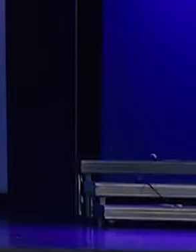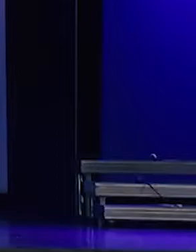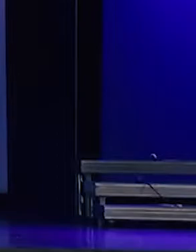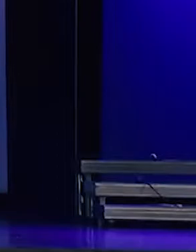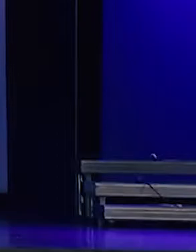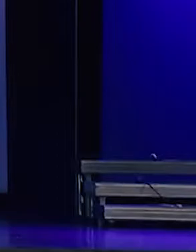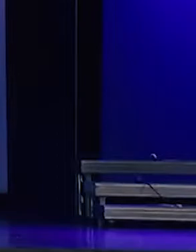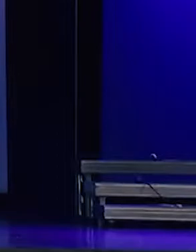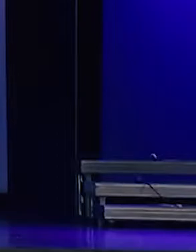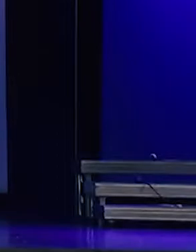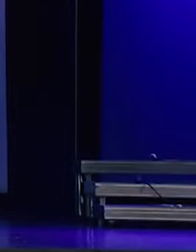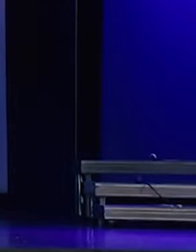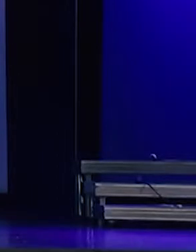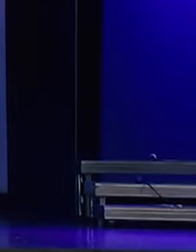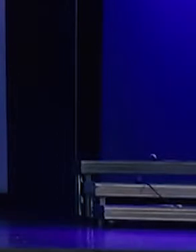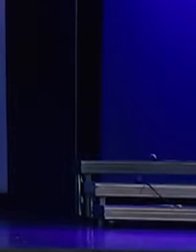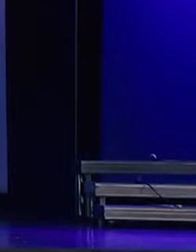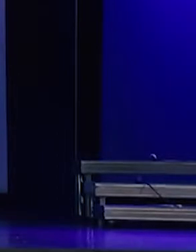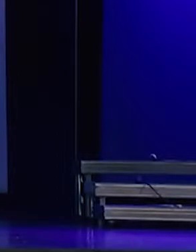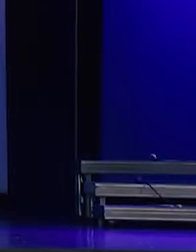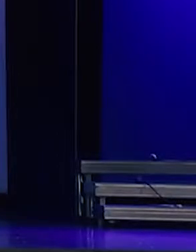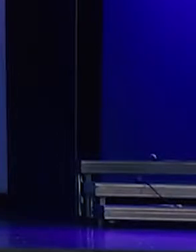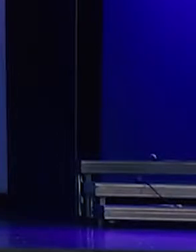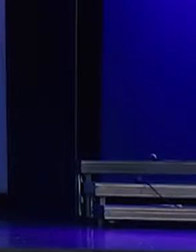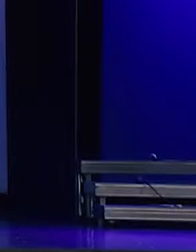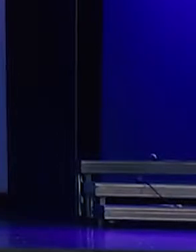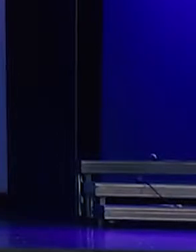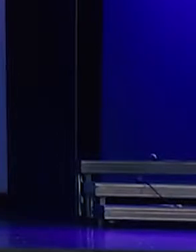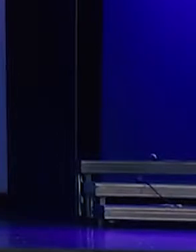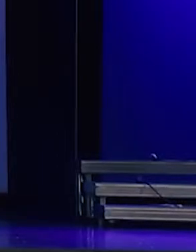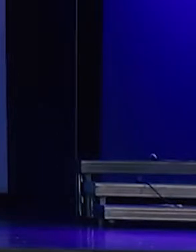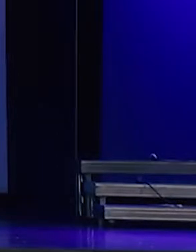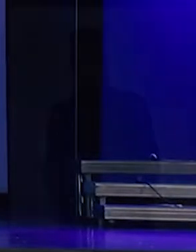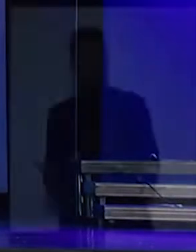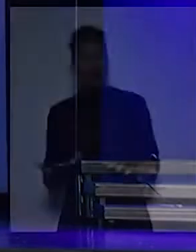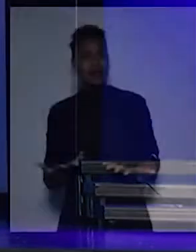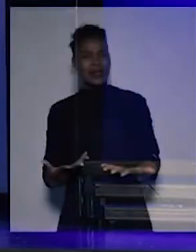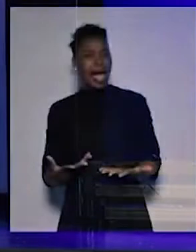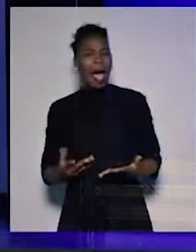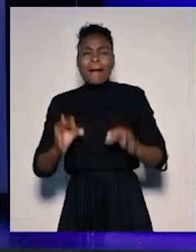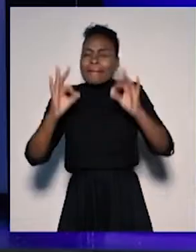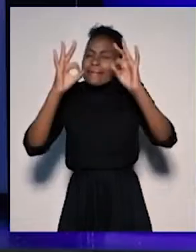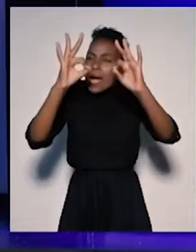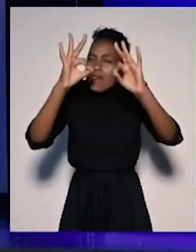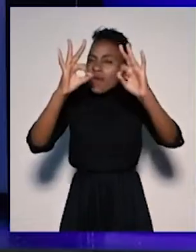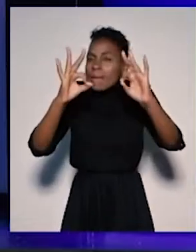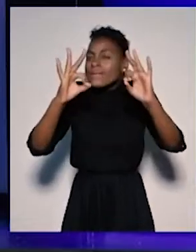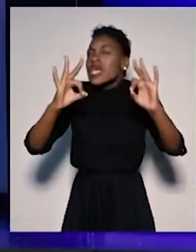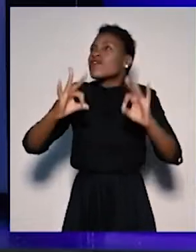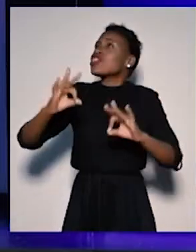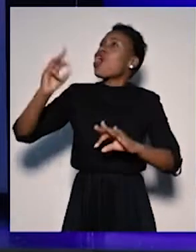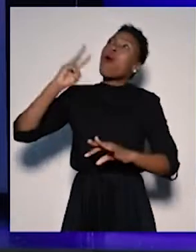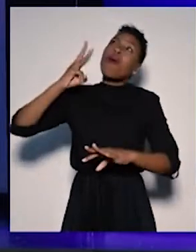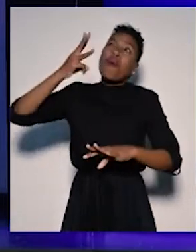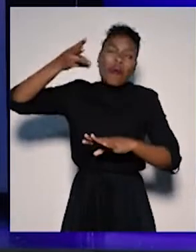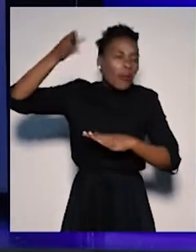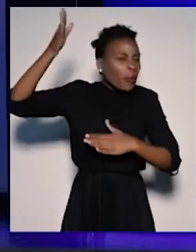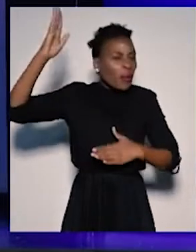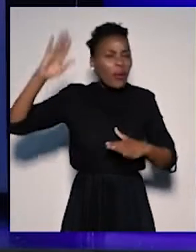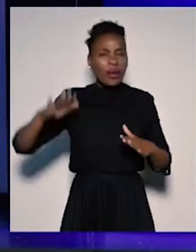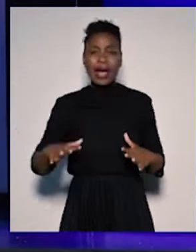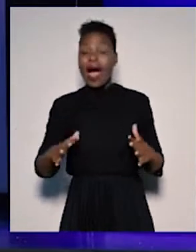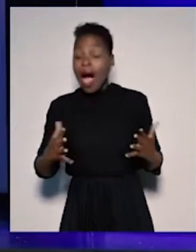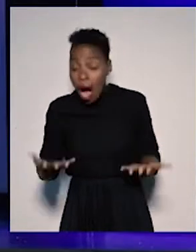how do I know the will of God? And how can I be in the perfect will of God? This